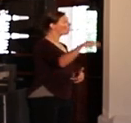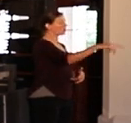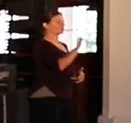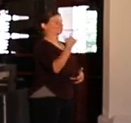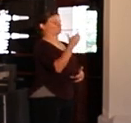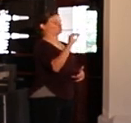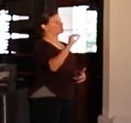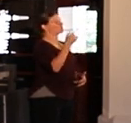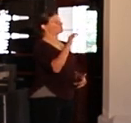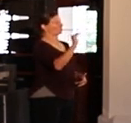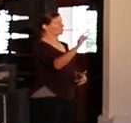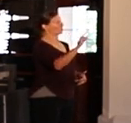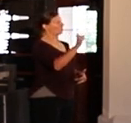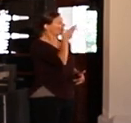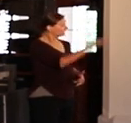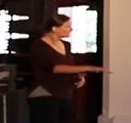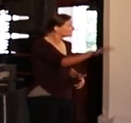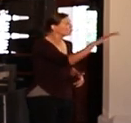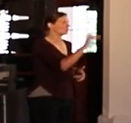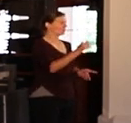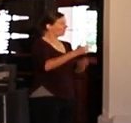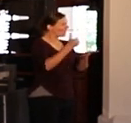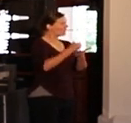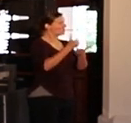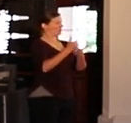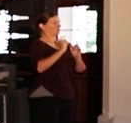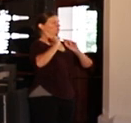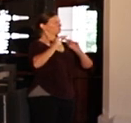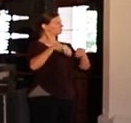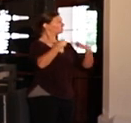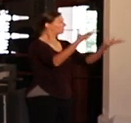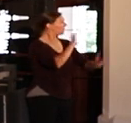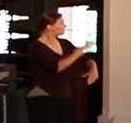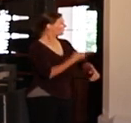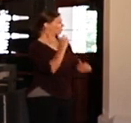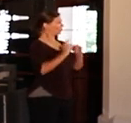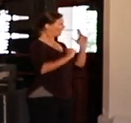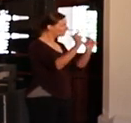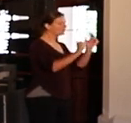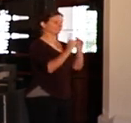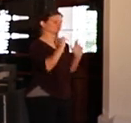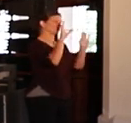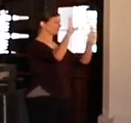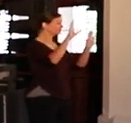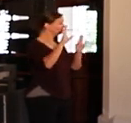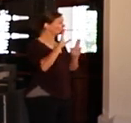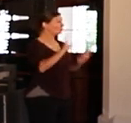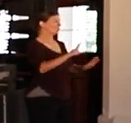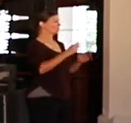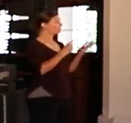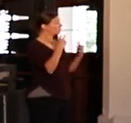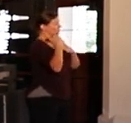phenomenal geothermal fields that are powering several of our buildings on campus, the great responsibility that our community